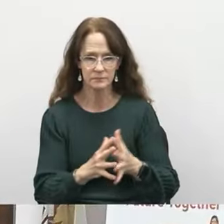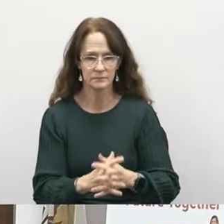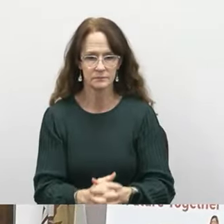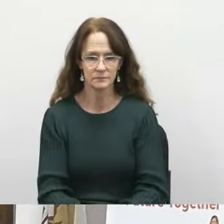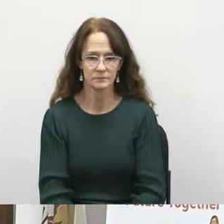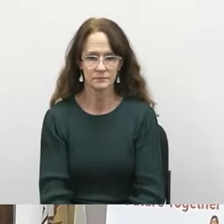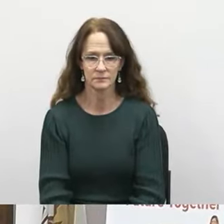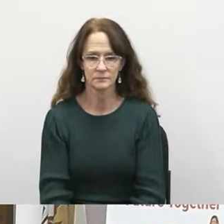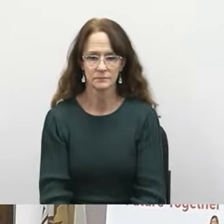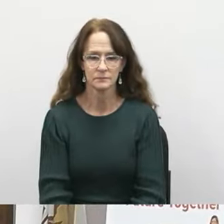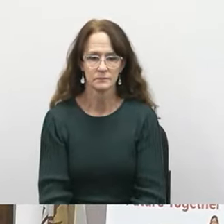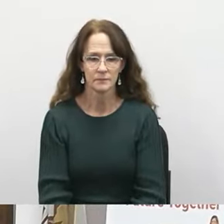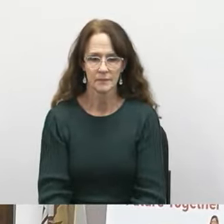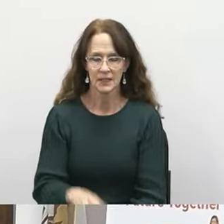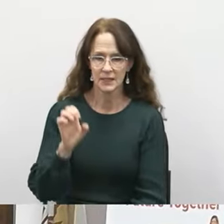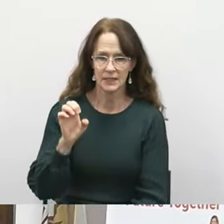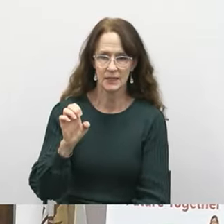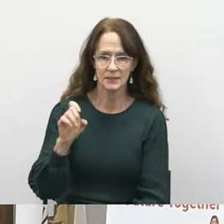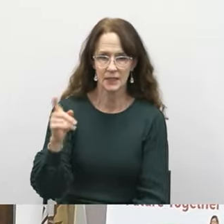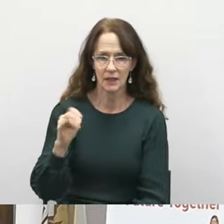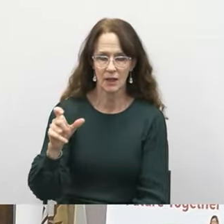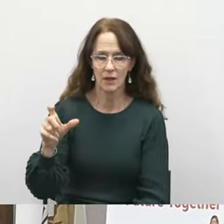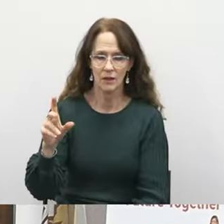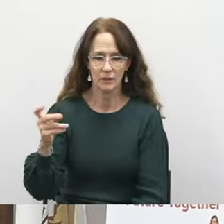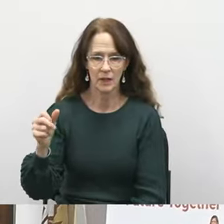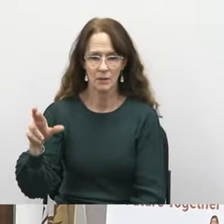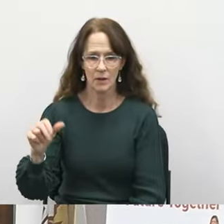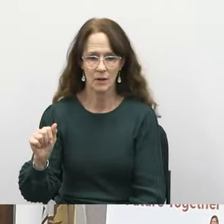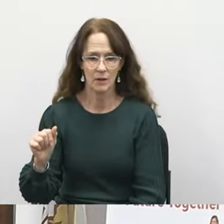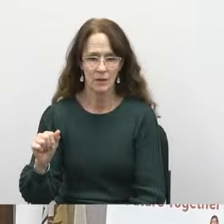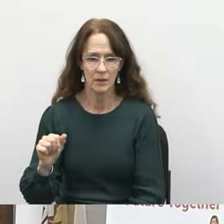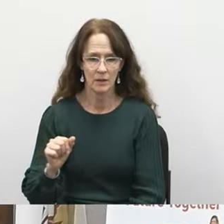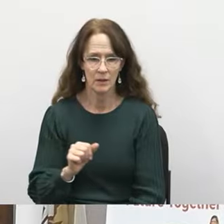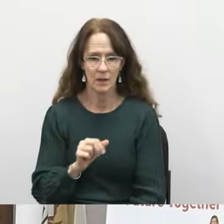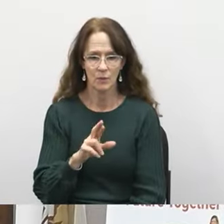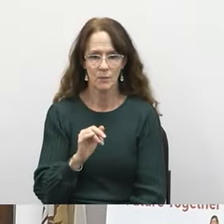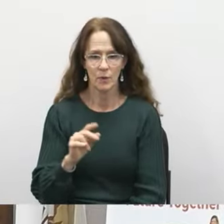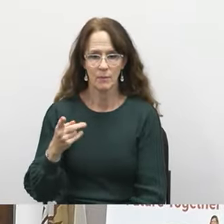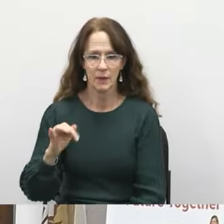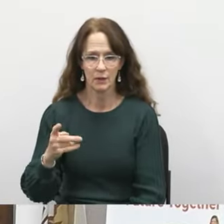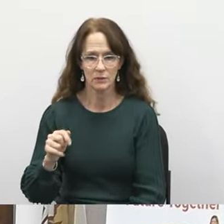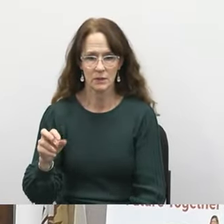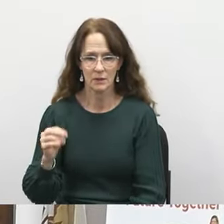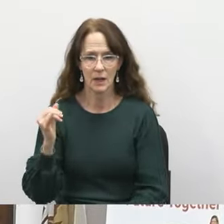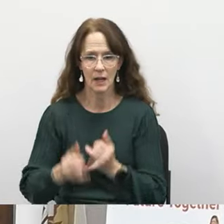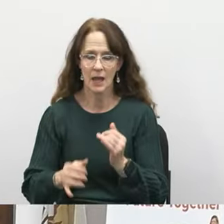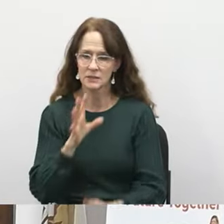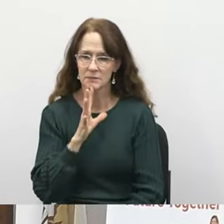Next, we have Ezekiel Correa, followed by Bree Pinkerton, the last speaker.